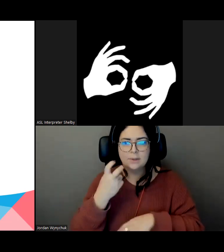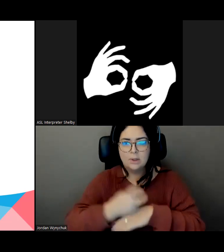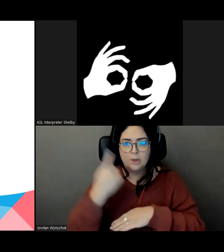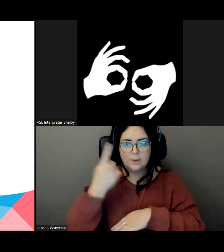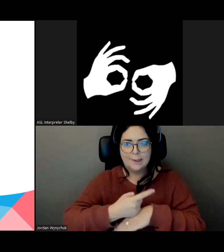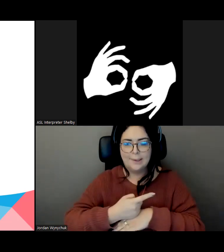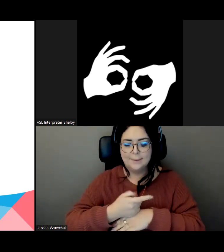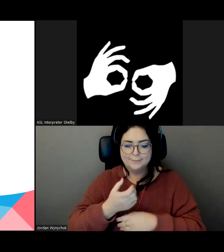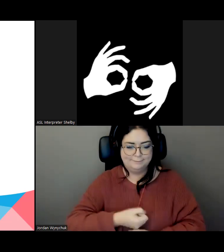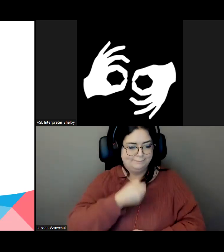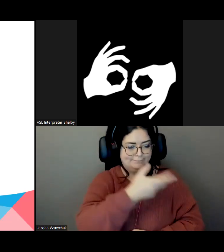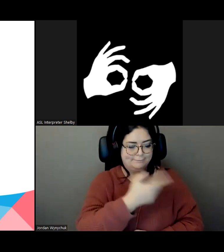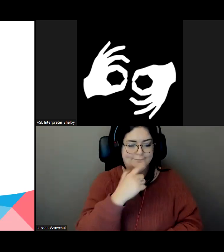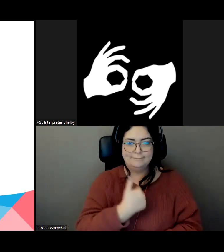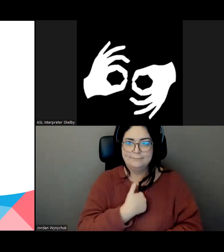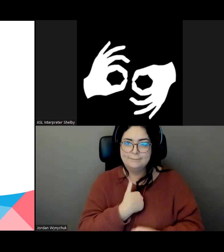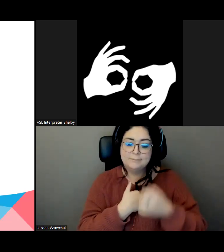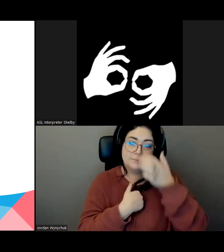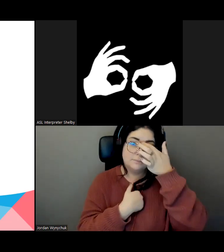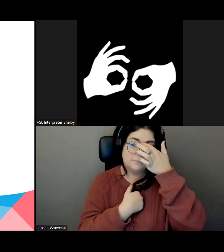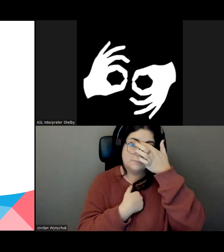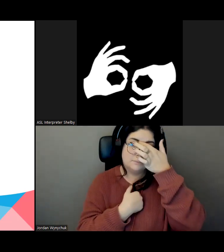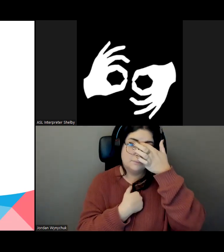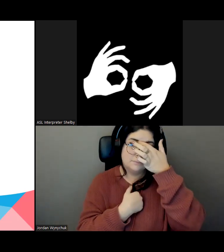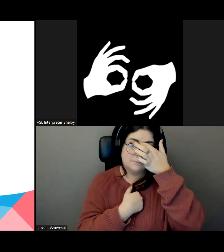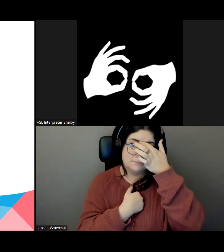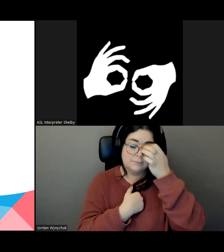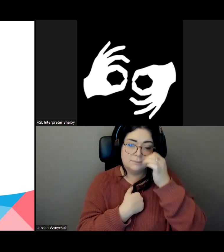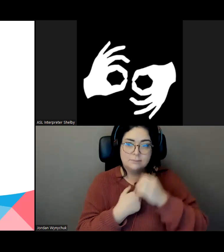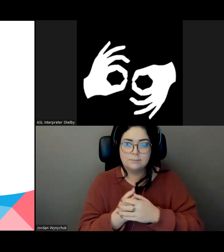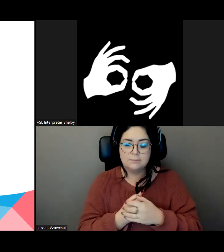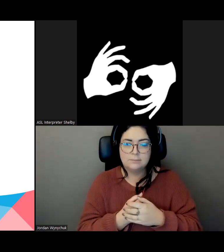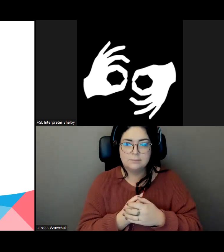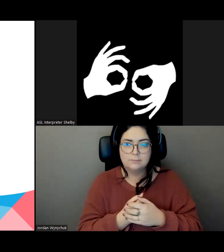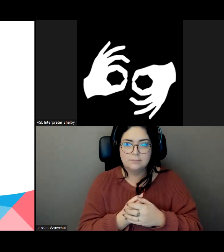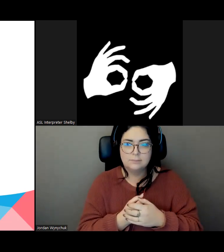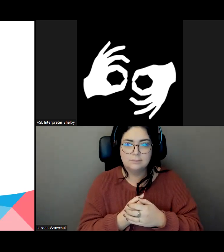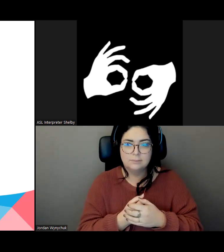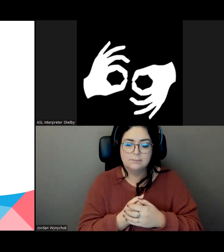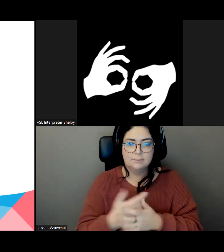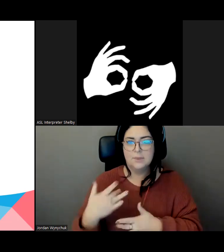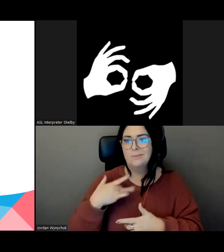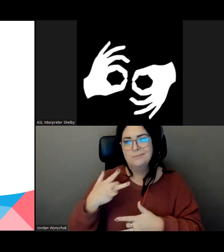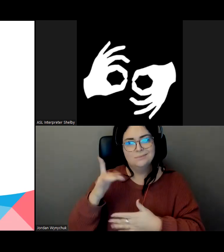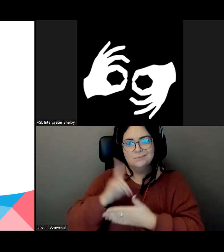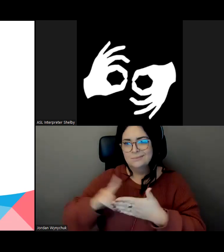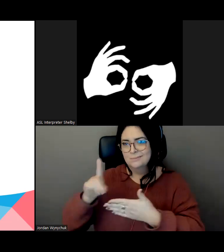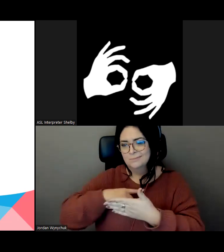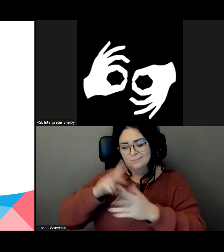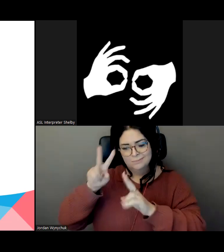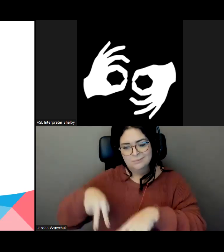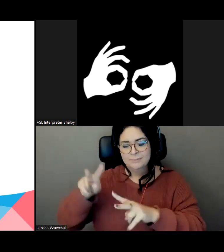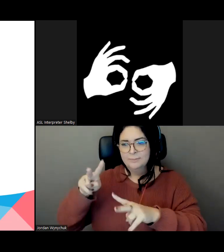if someone is not so nice to him, because of prejudice or discrimination, I'm there